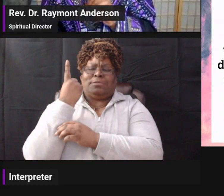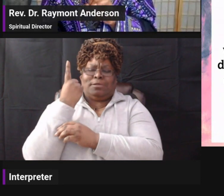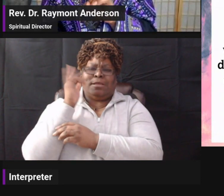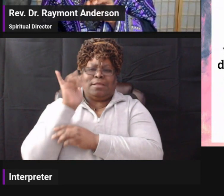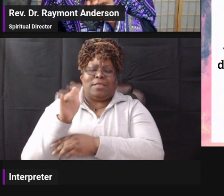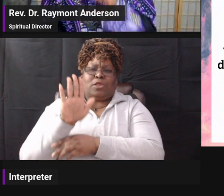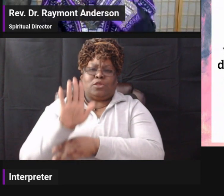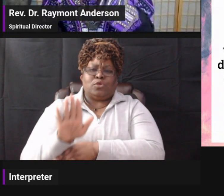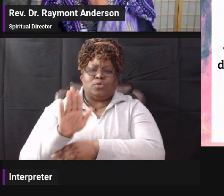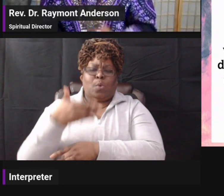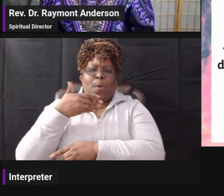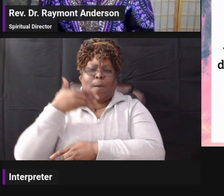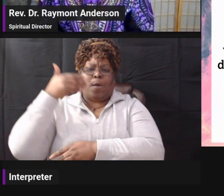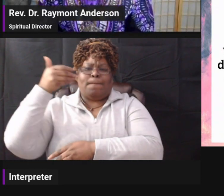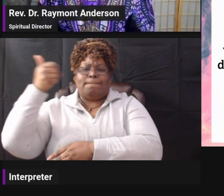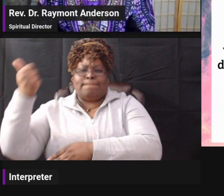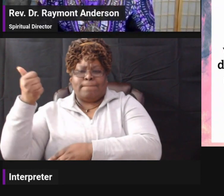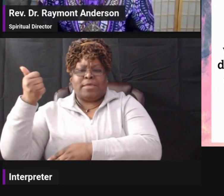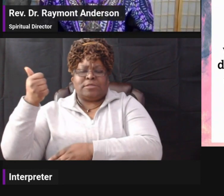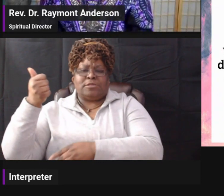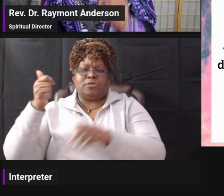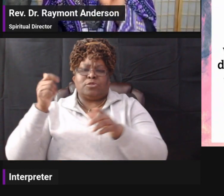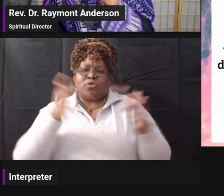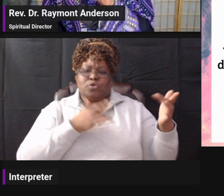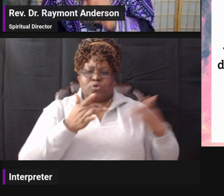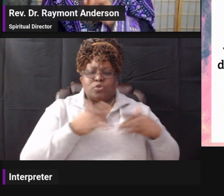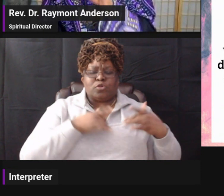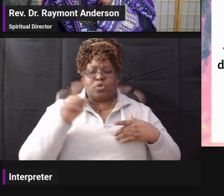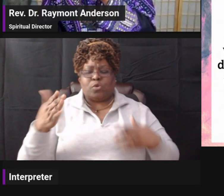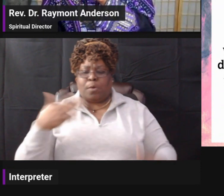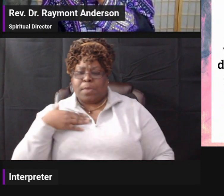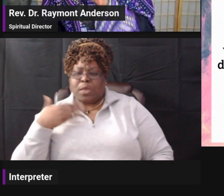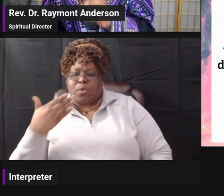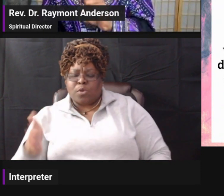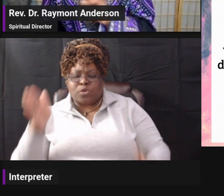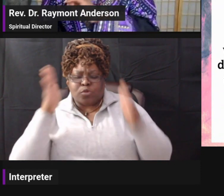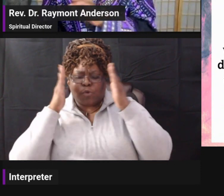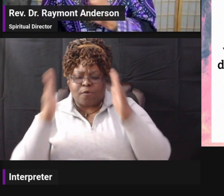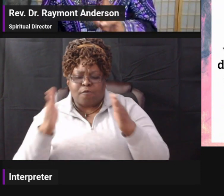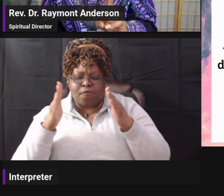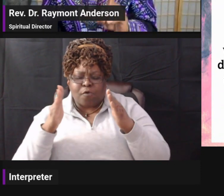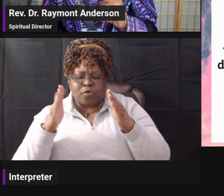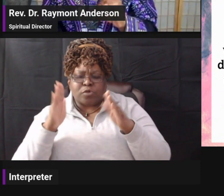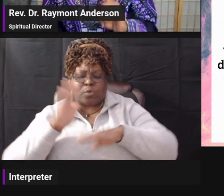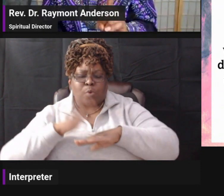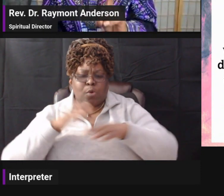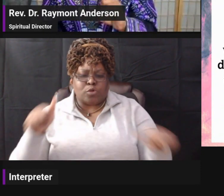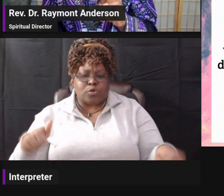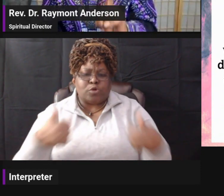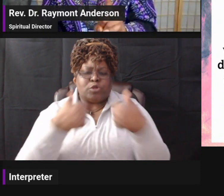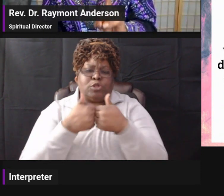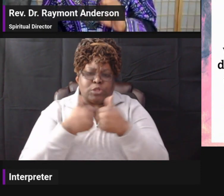will realize that that is your greatest concern, and you will be willing to address any adversities